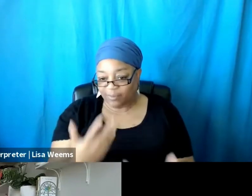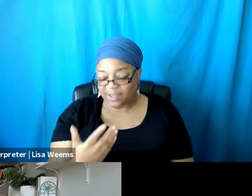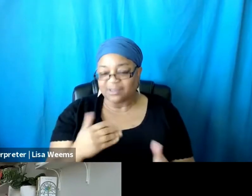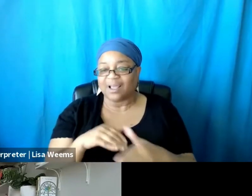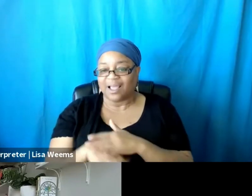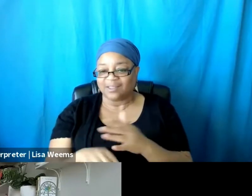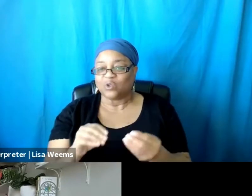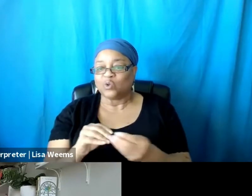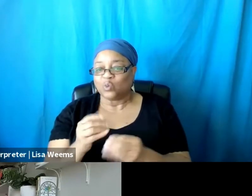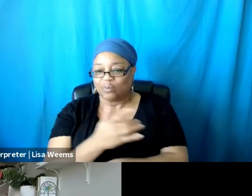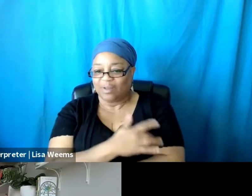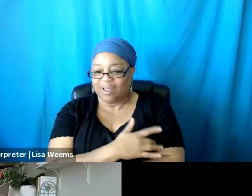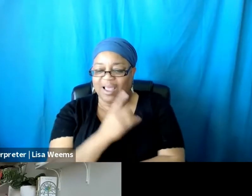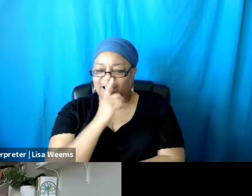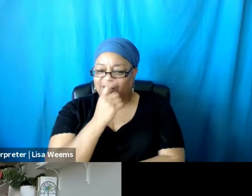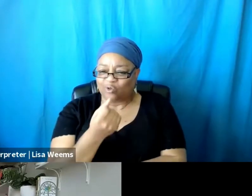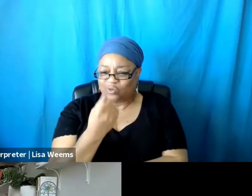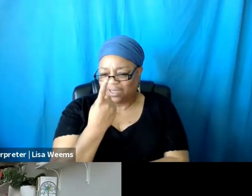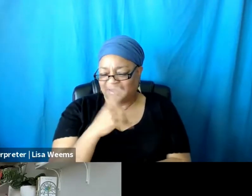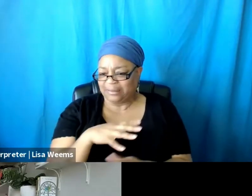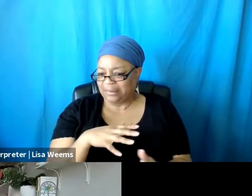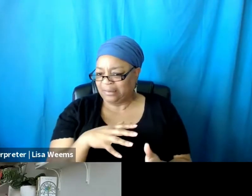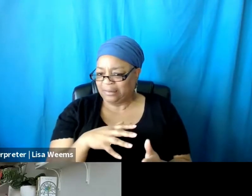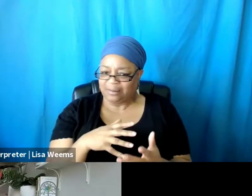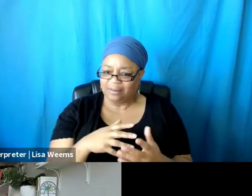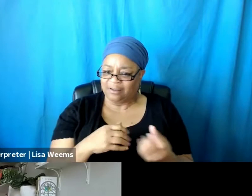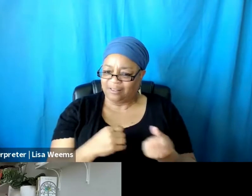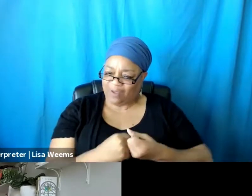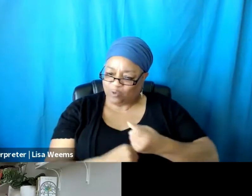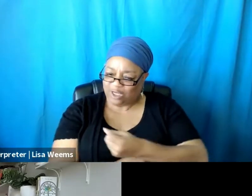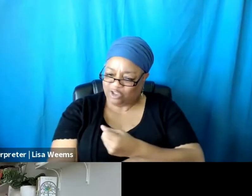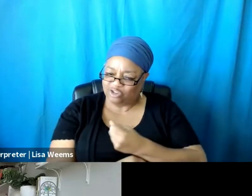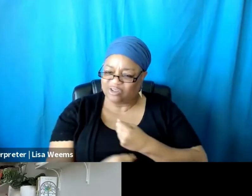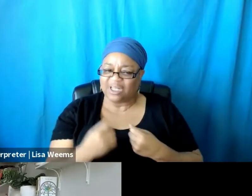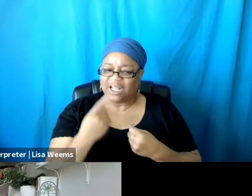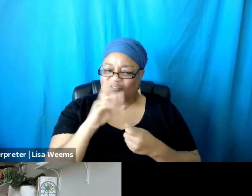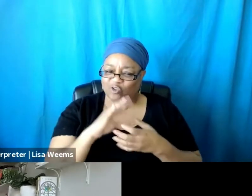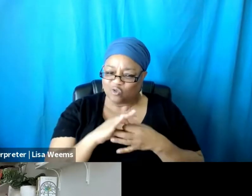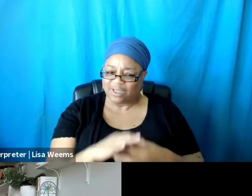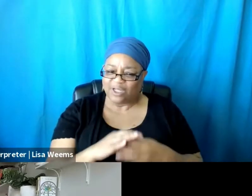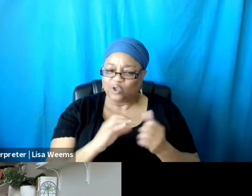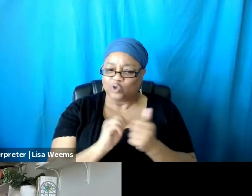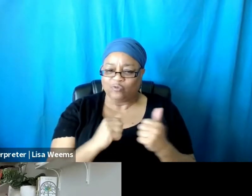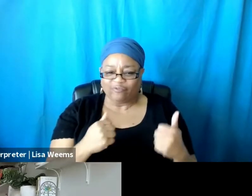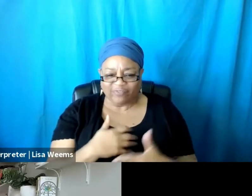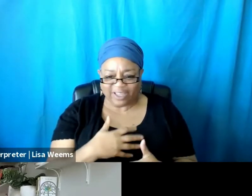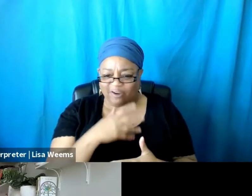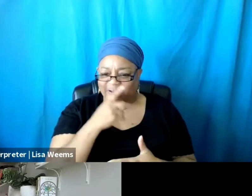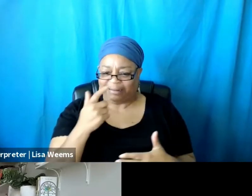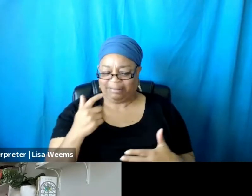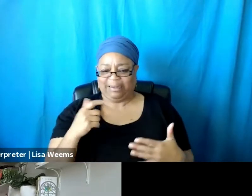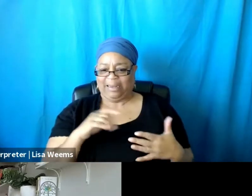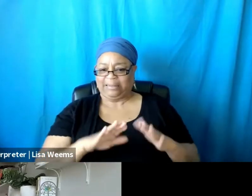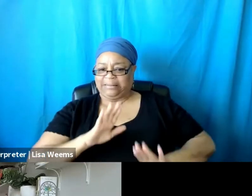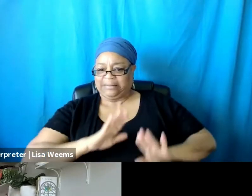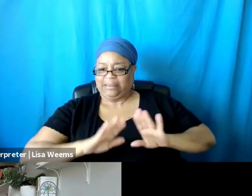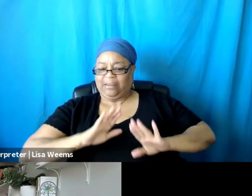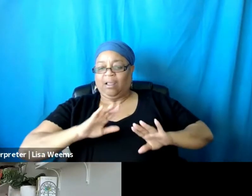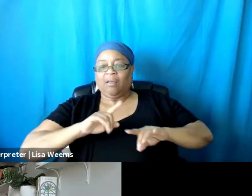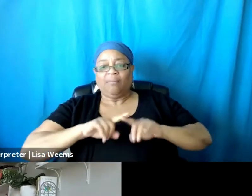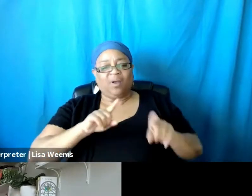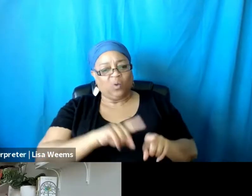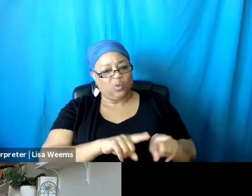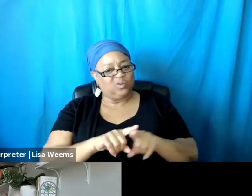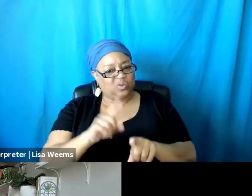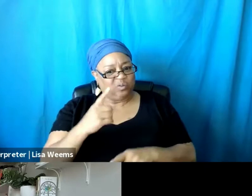and understanding the root of those often being in issues related to fear and hesitancy, but also one of access, ensuring